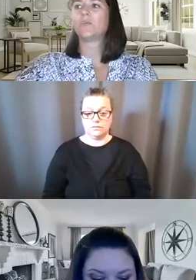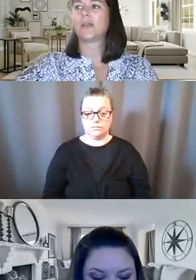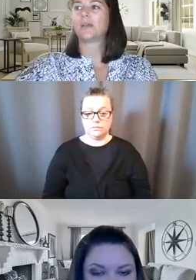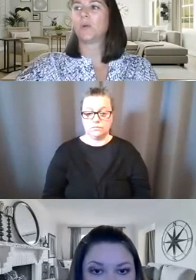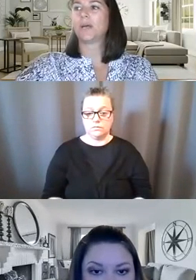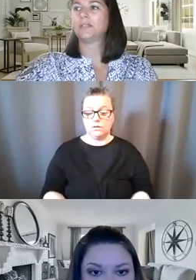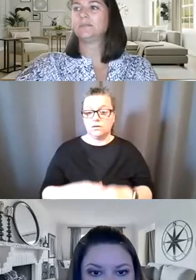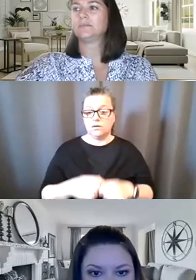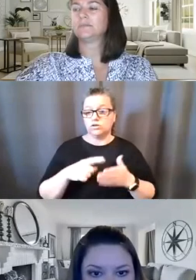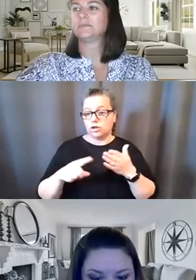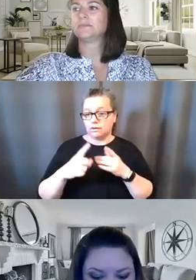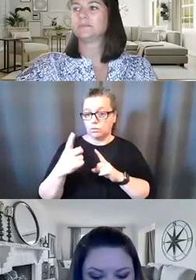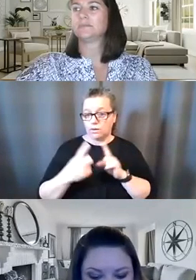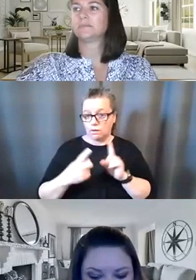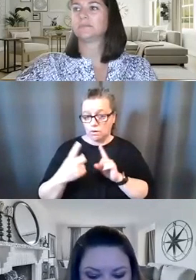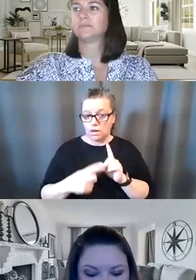Check one-on-one.